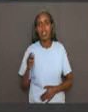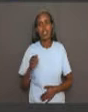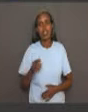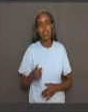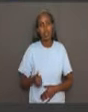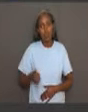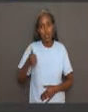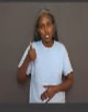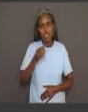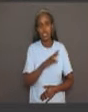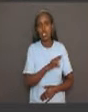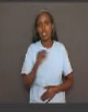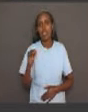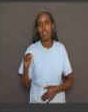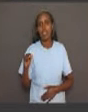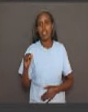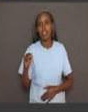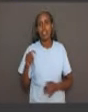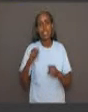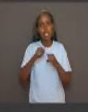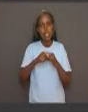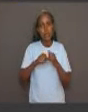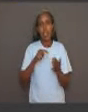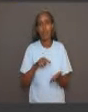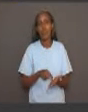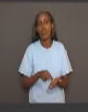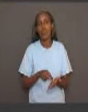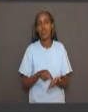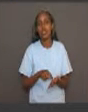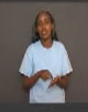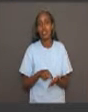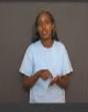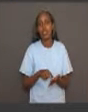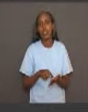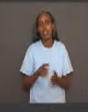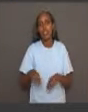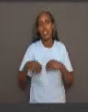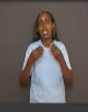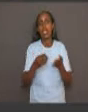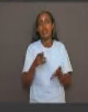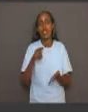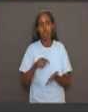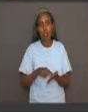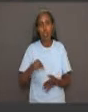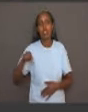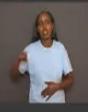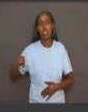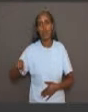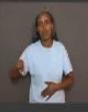origin and its terminal point is at a given point